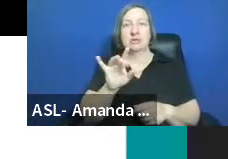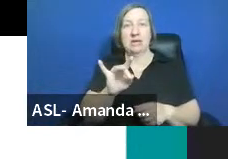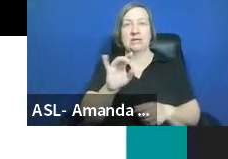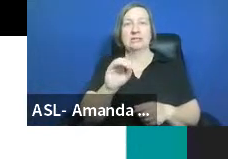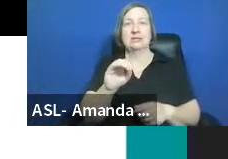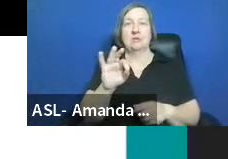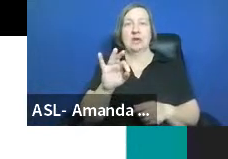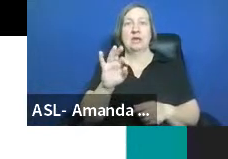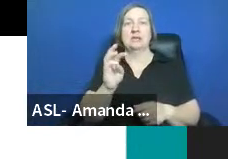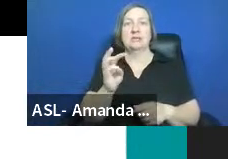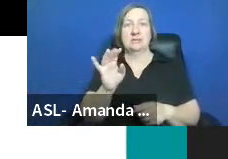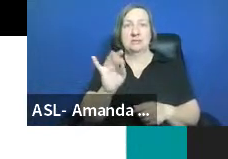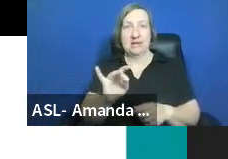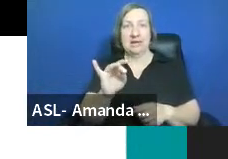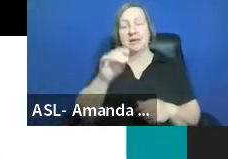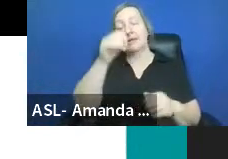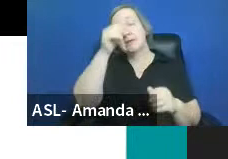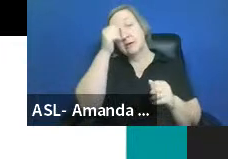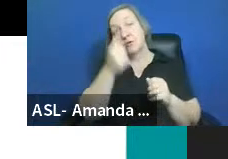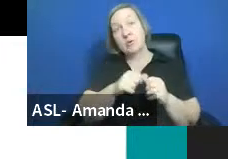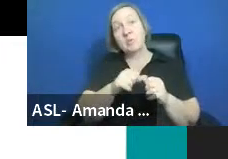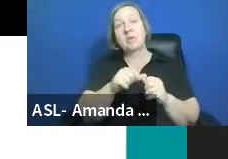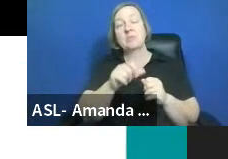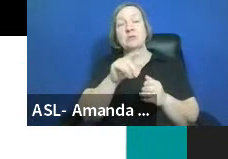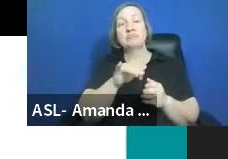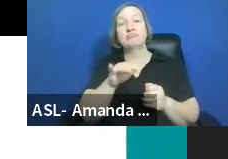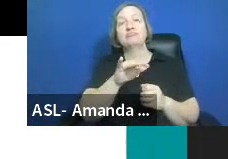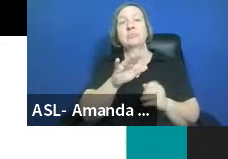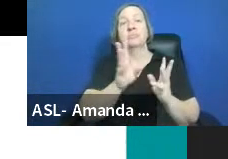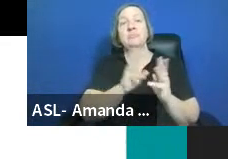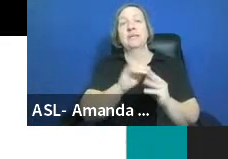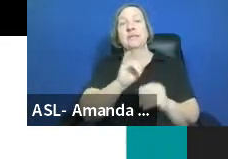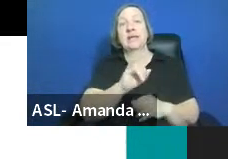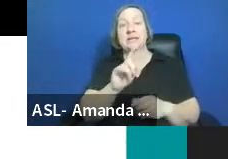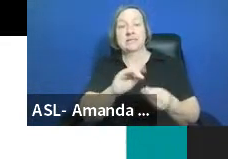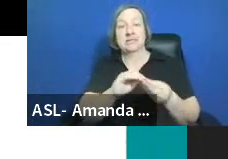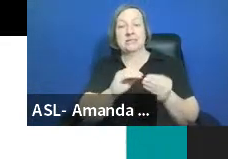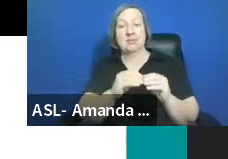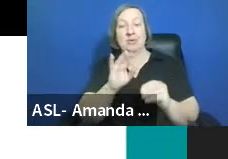408-638-0968. You'll want to remember to enter the meeting ID number